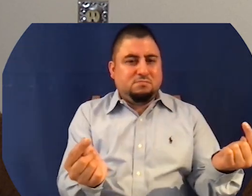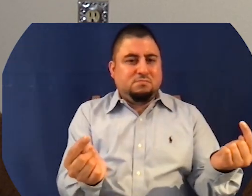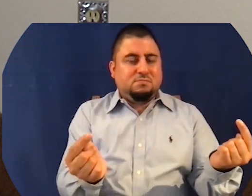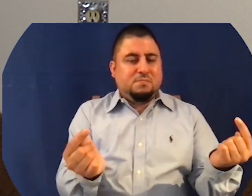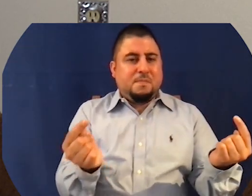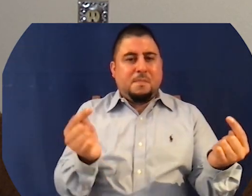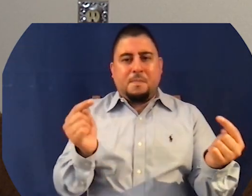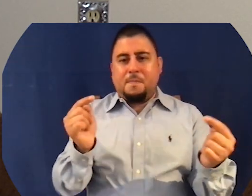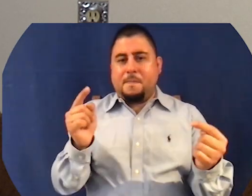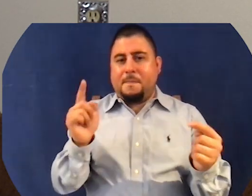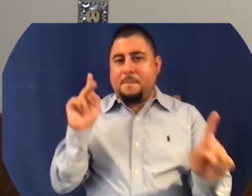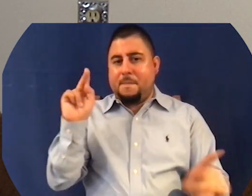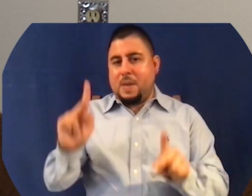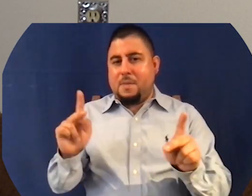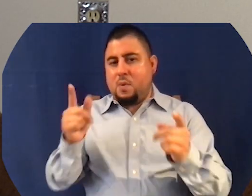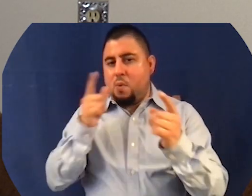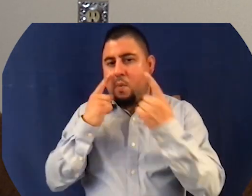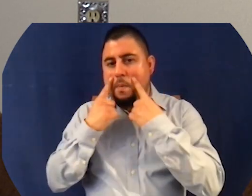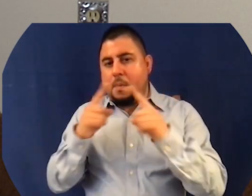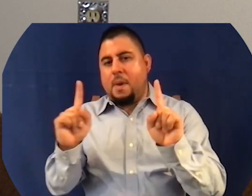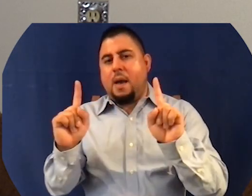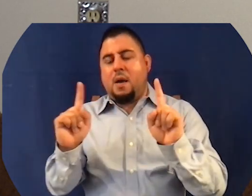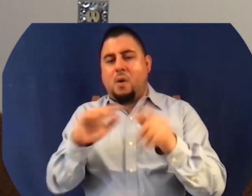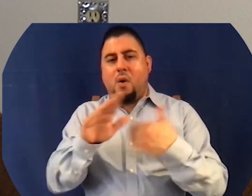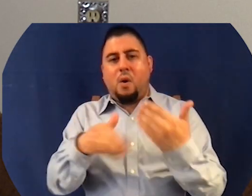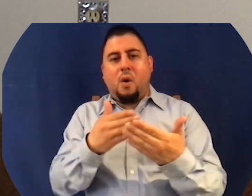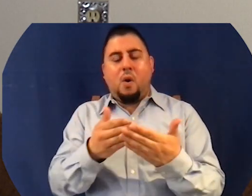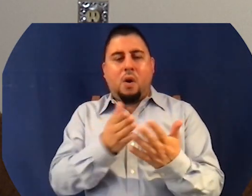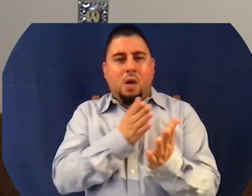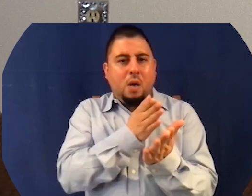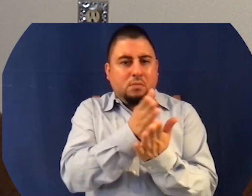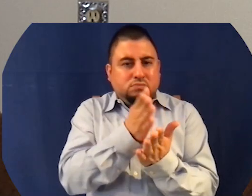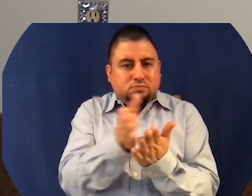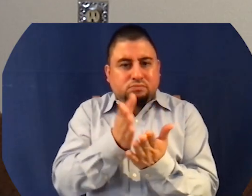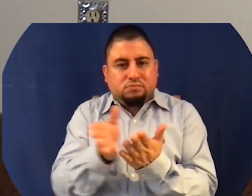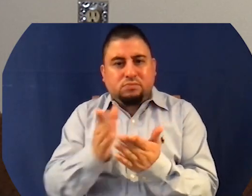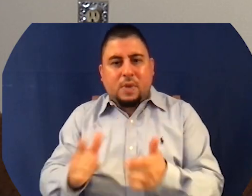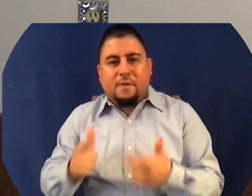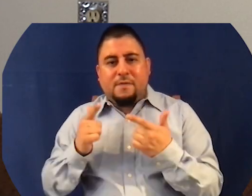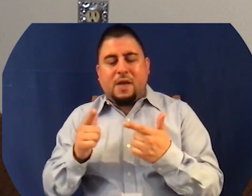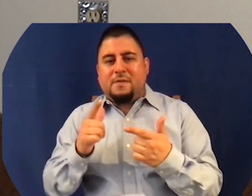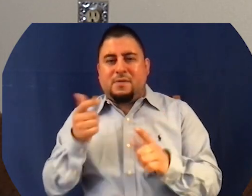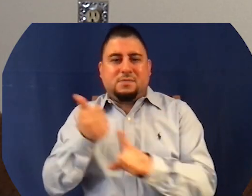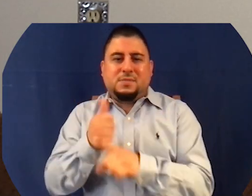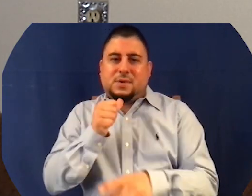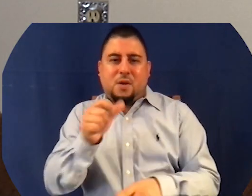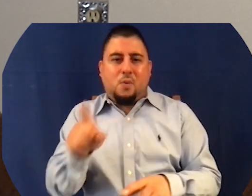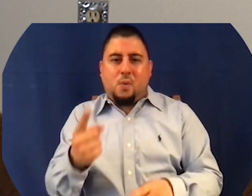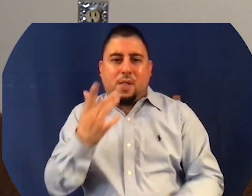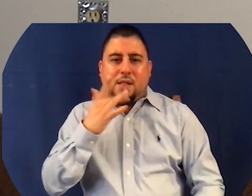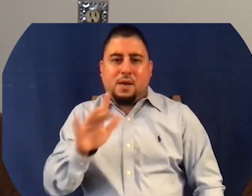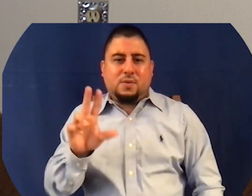those successful in all walks of life are not simply lucky.